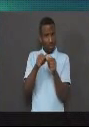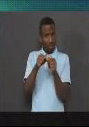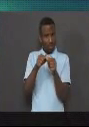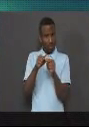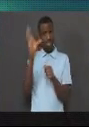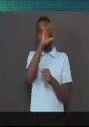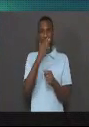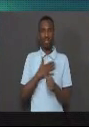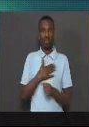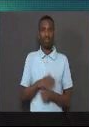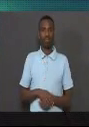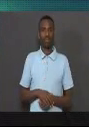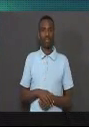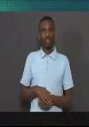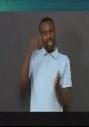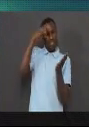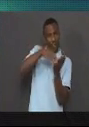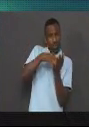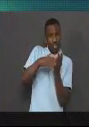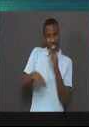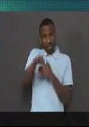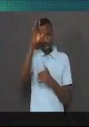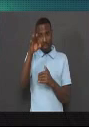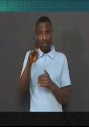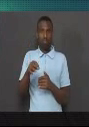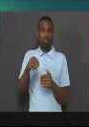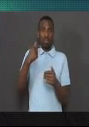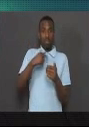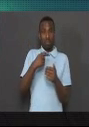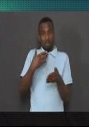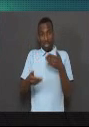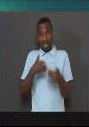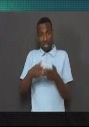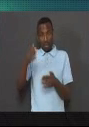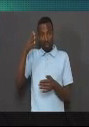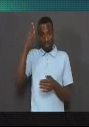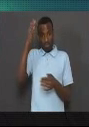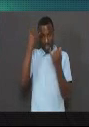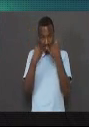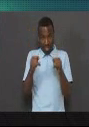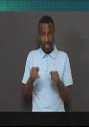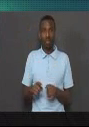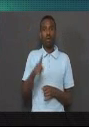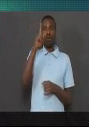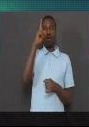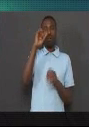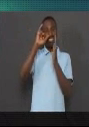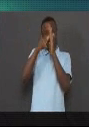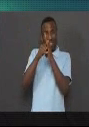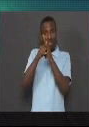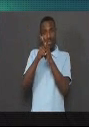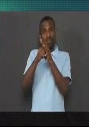To find the frequency, we simply divide 1 second by the time